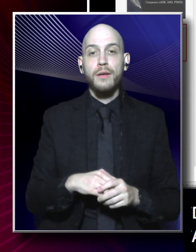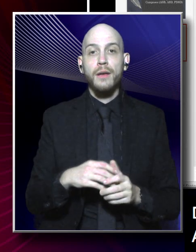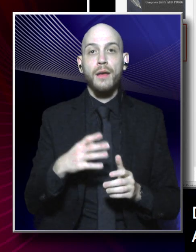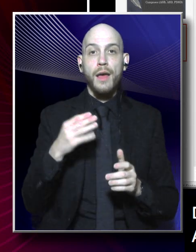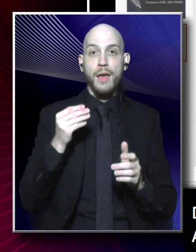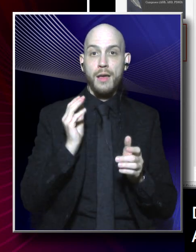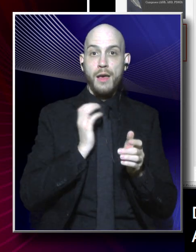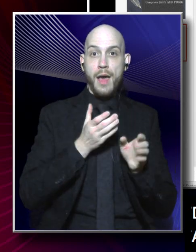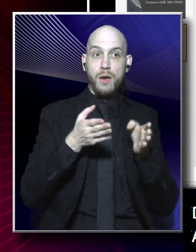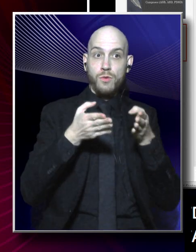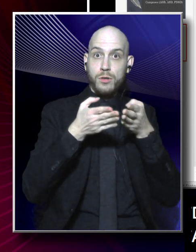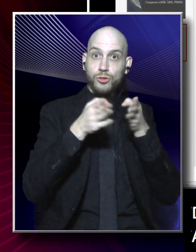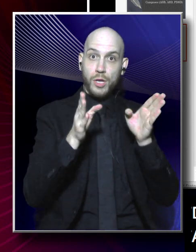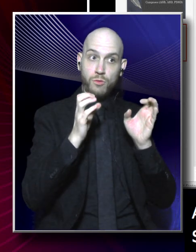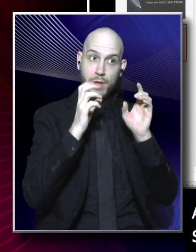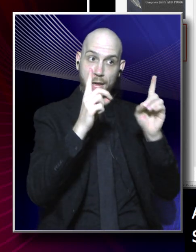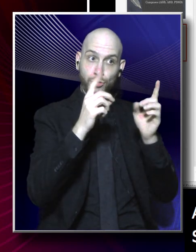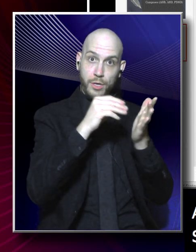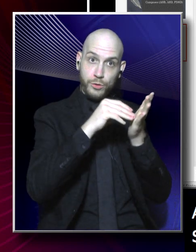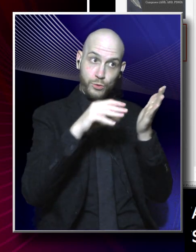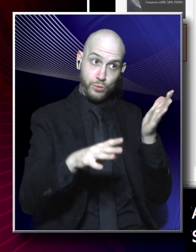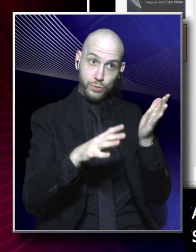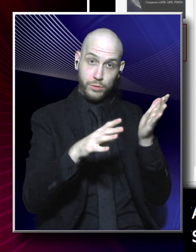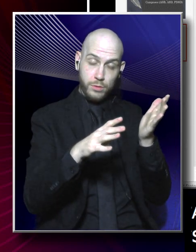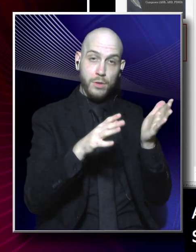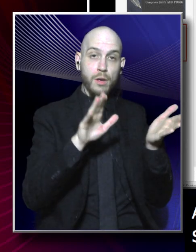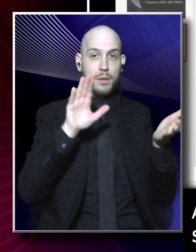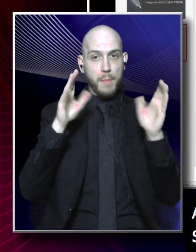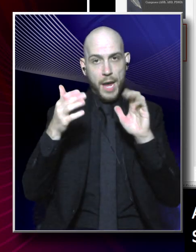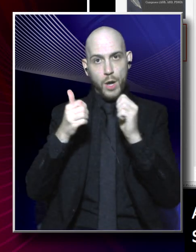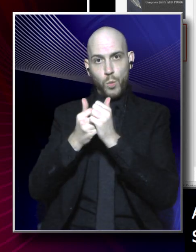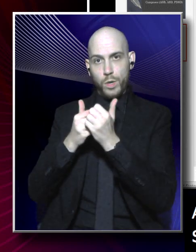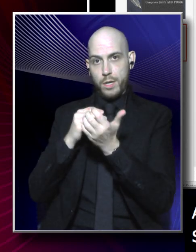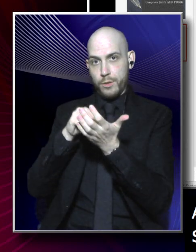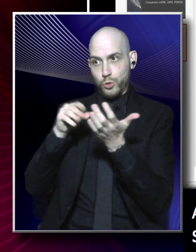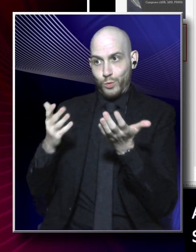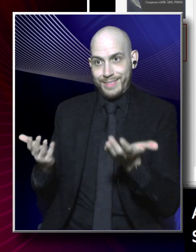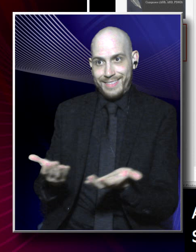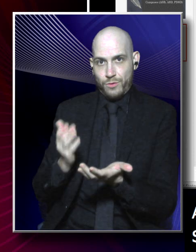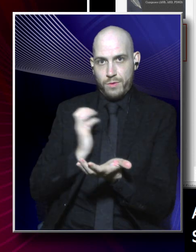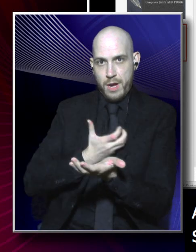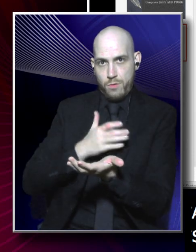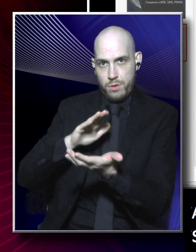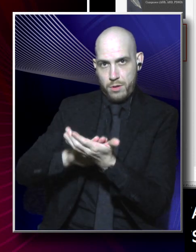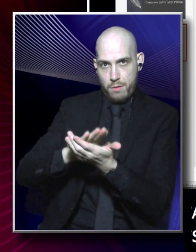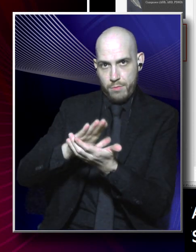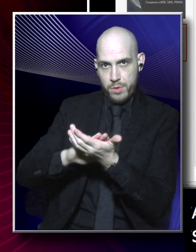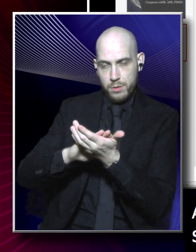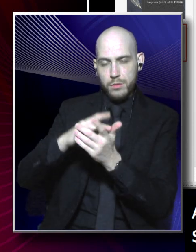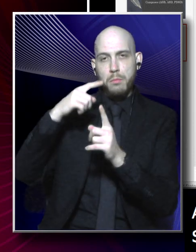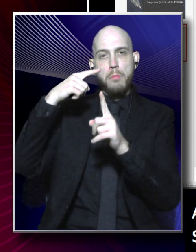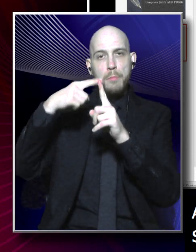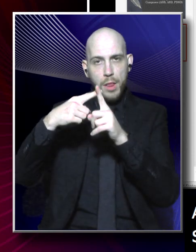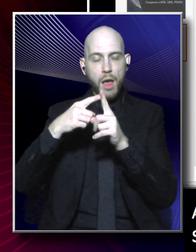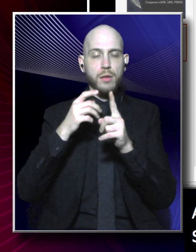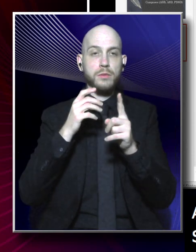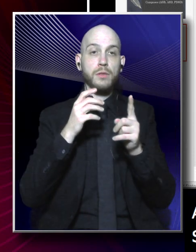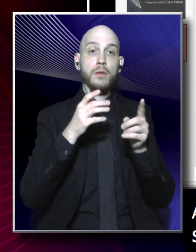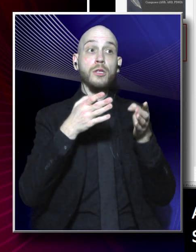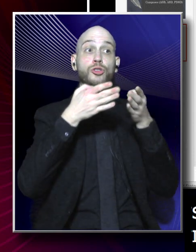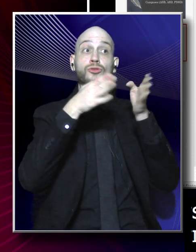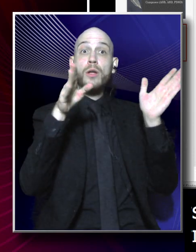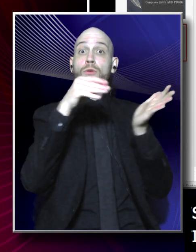to our students in our campuses, as well as students with IEPs. But it is just one